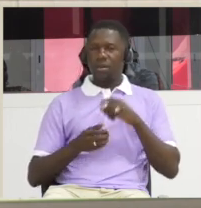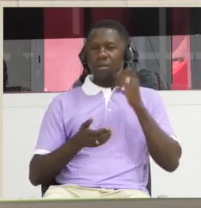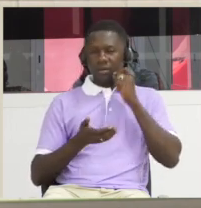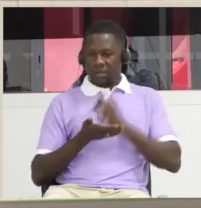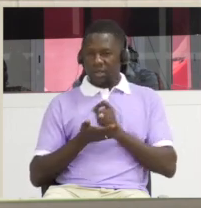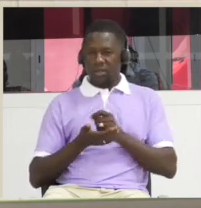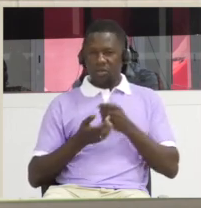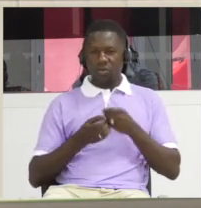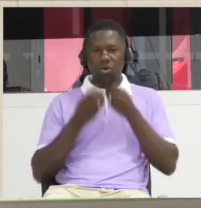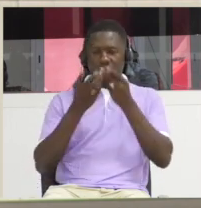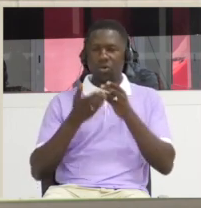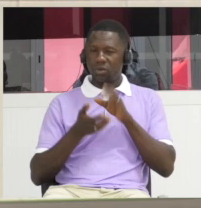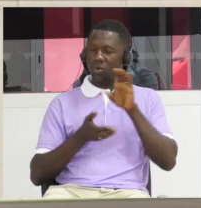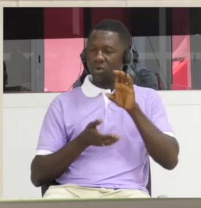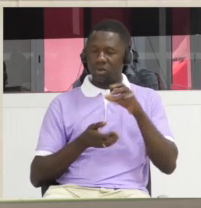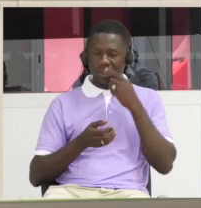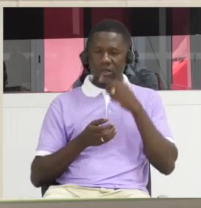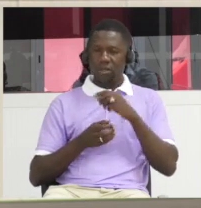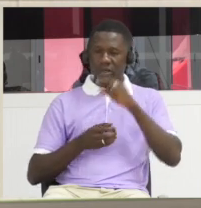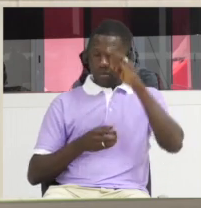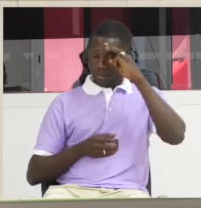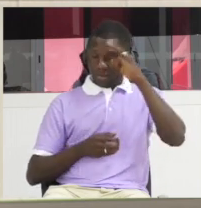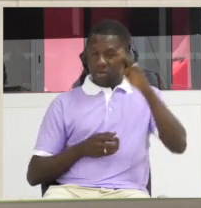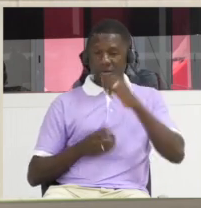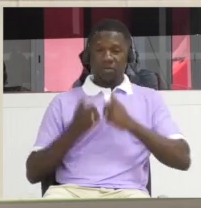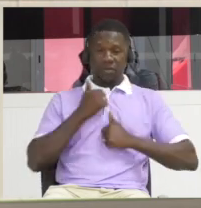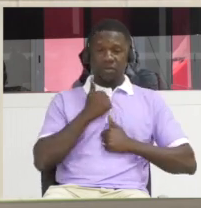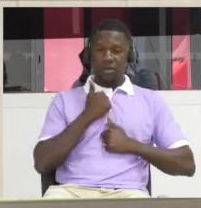Defense. So on the morning of the 22nd,